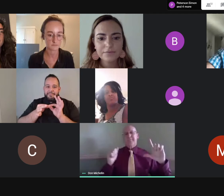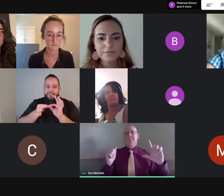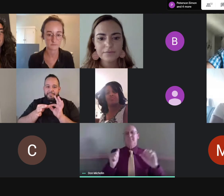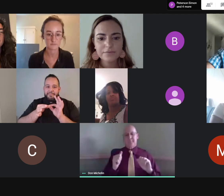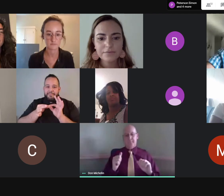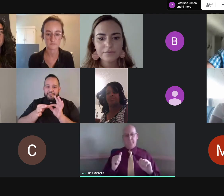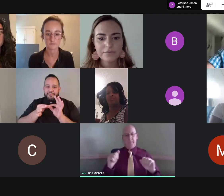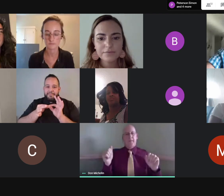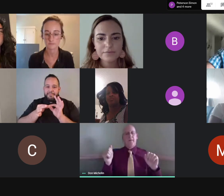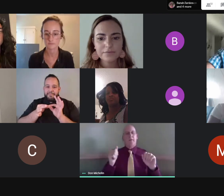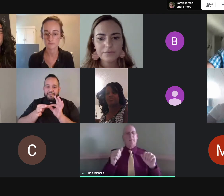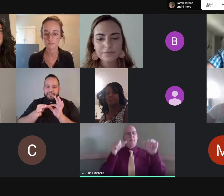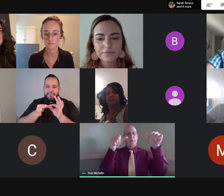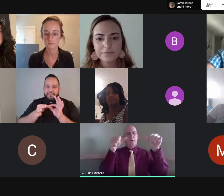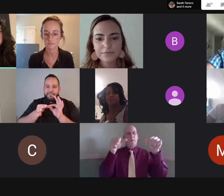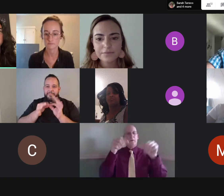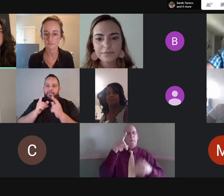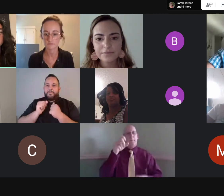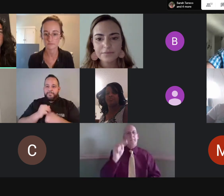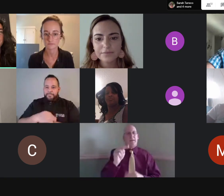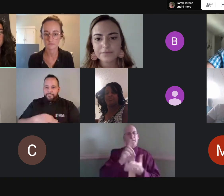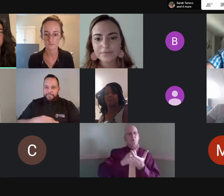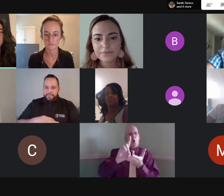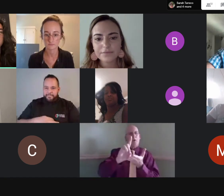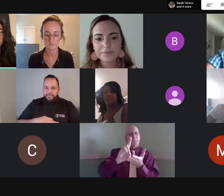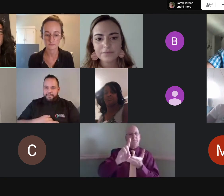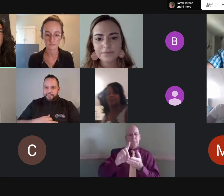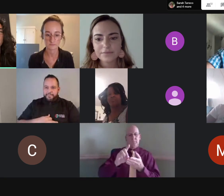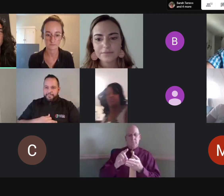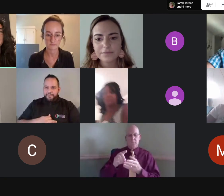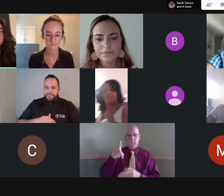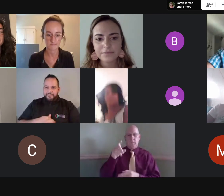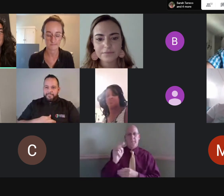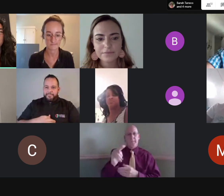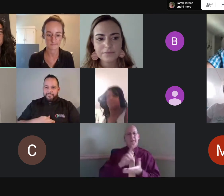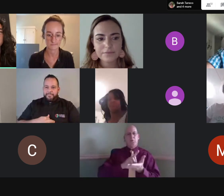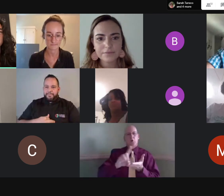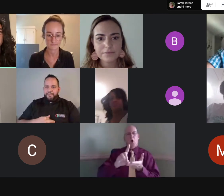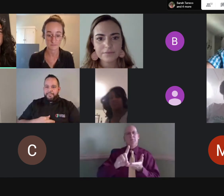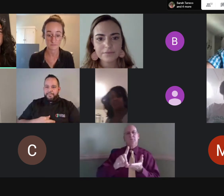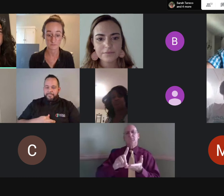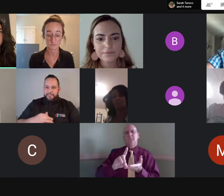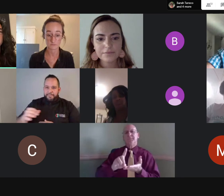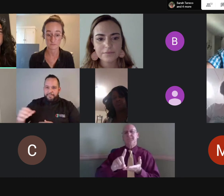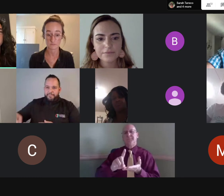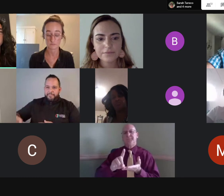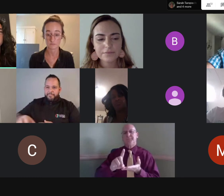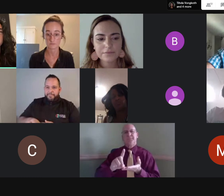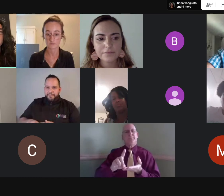Sorry. He should pin the interpreter for himself